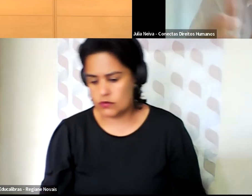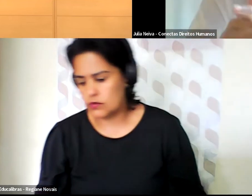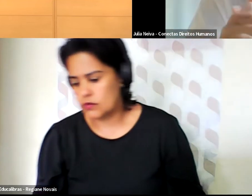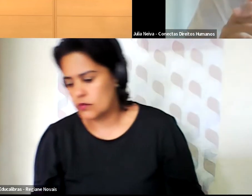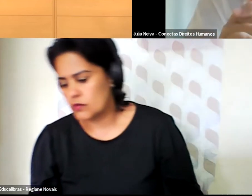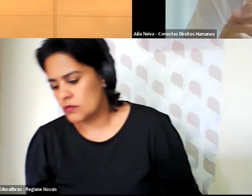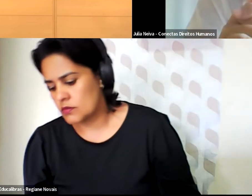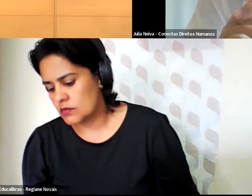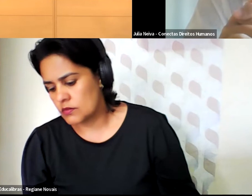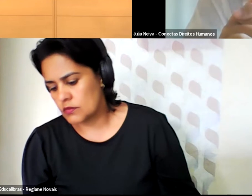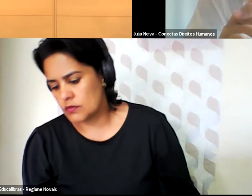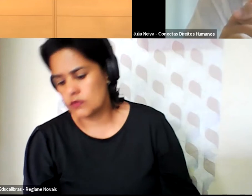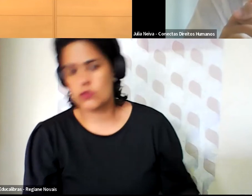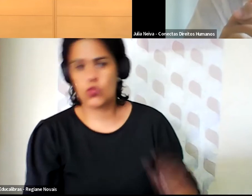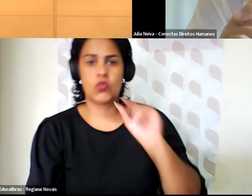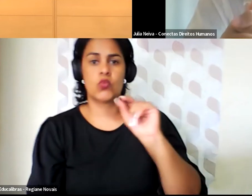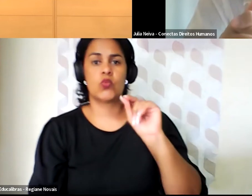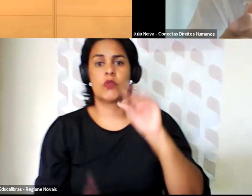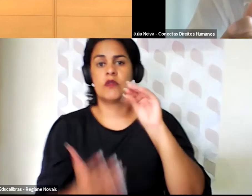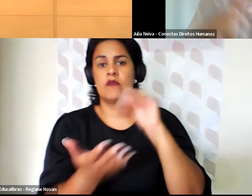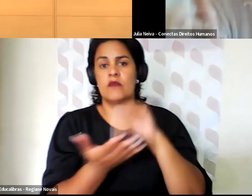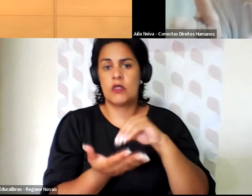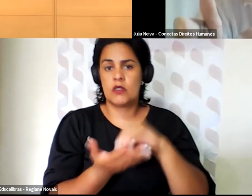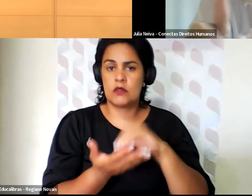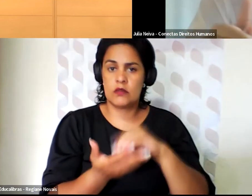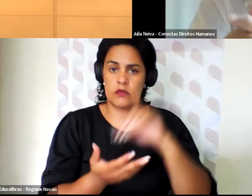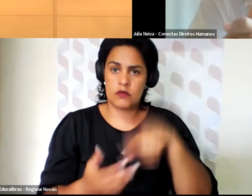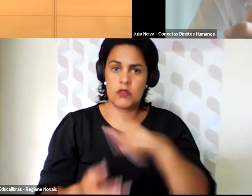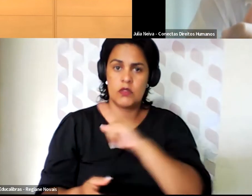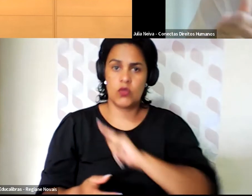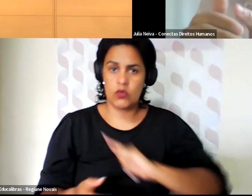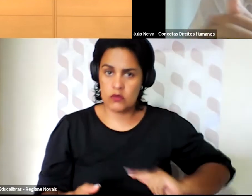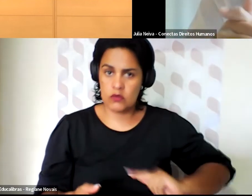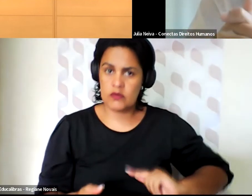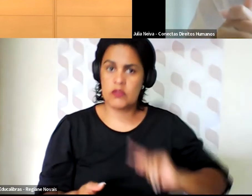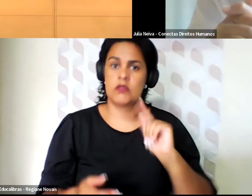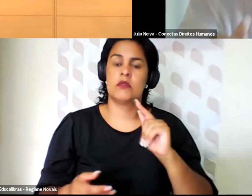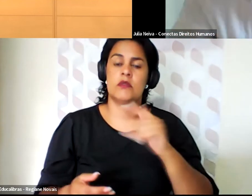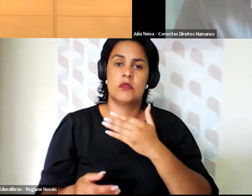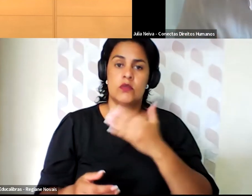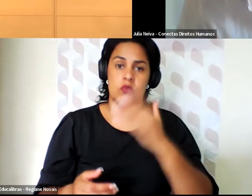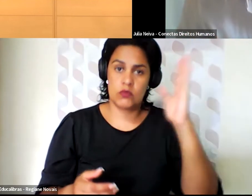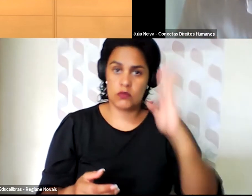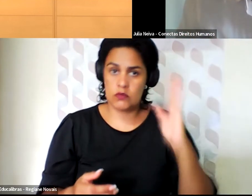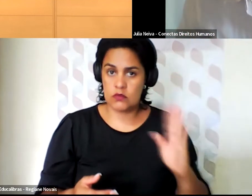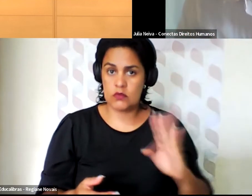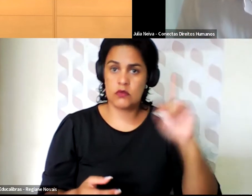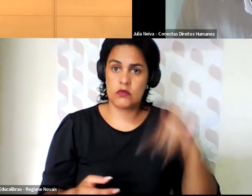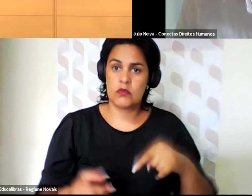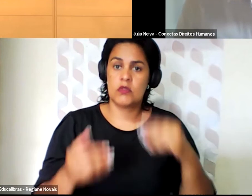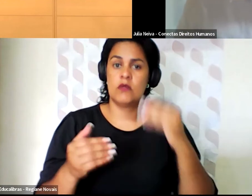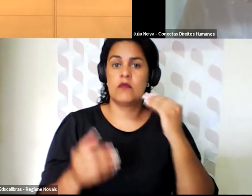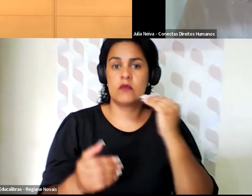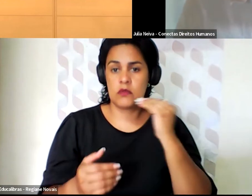we have now, and analyzing our history, because we did have some very strong